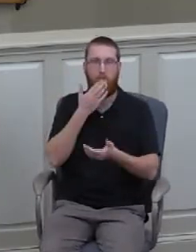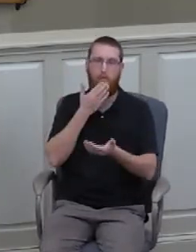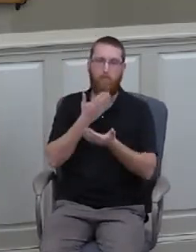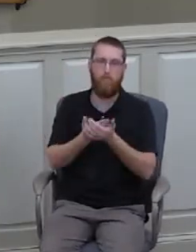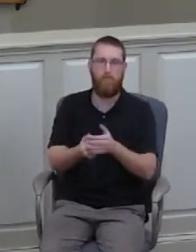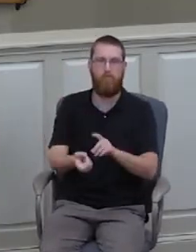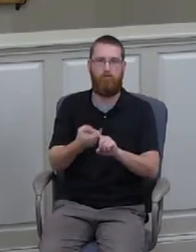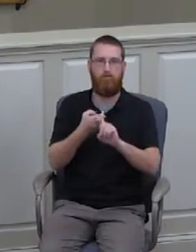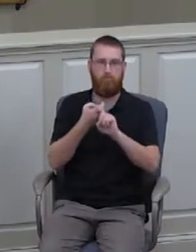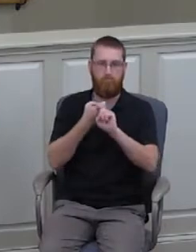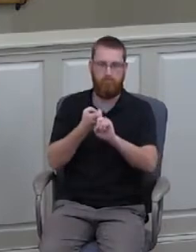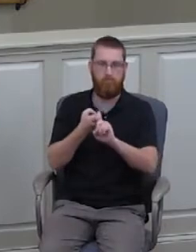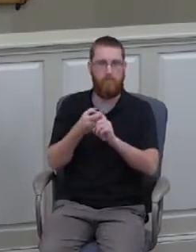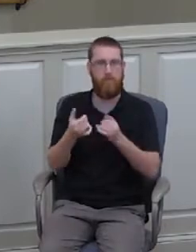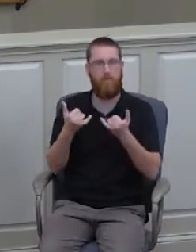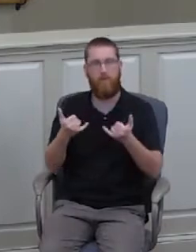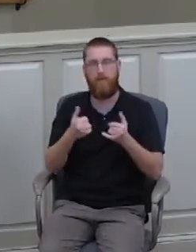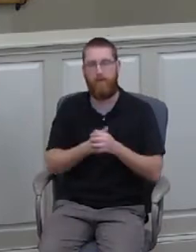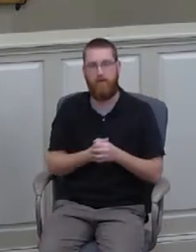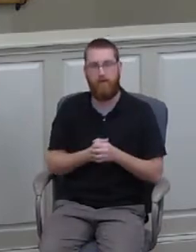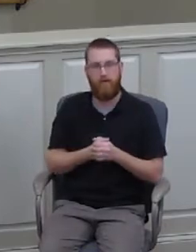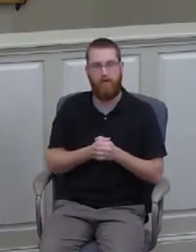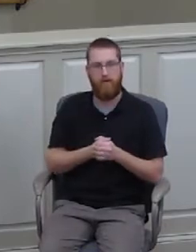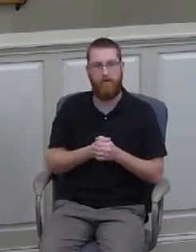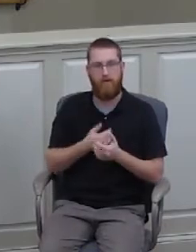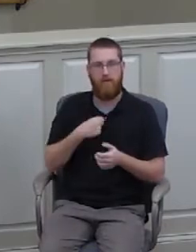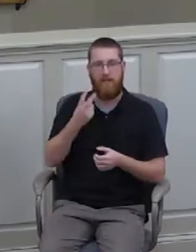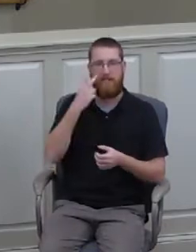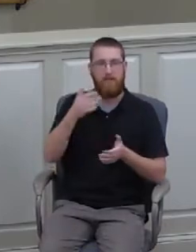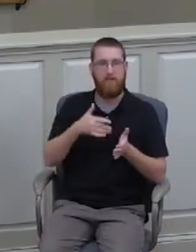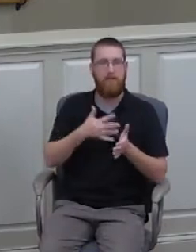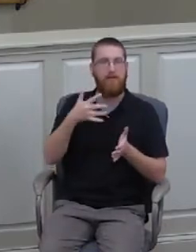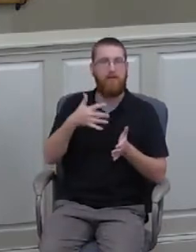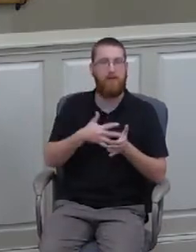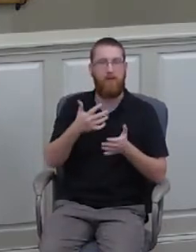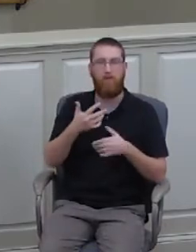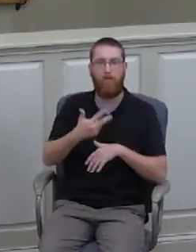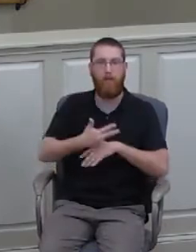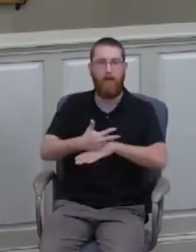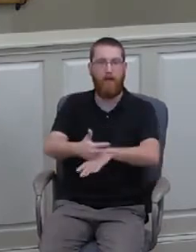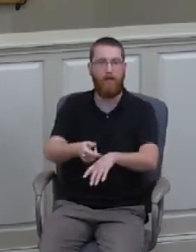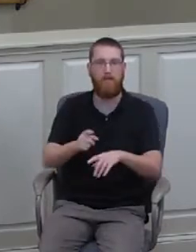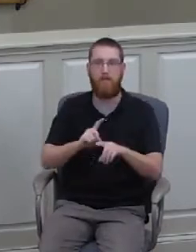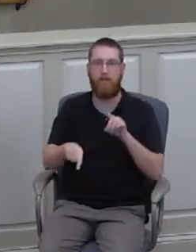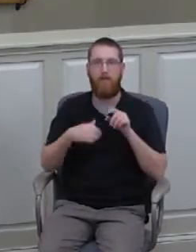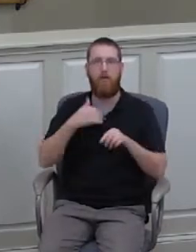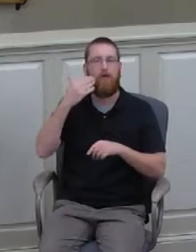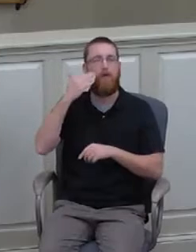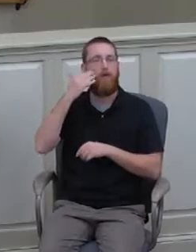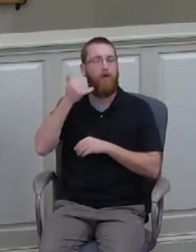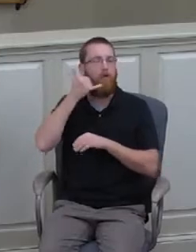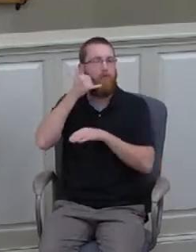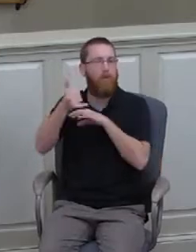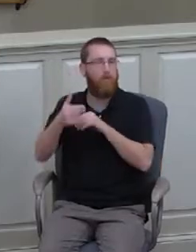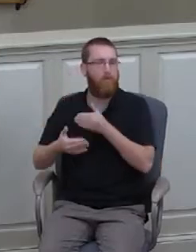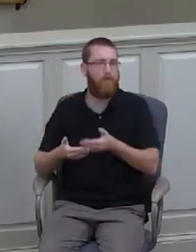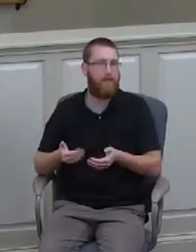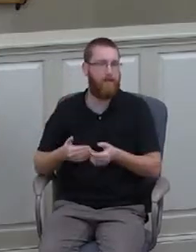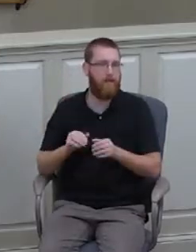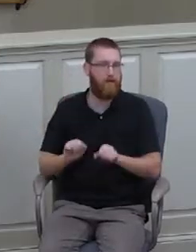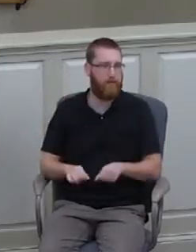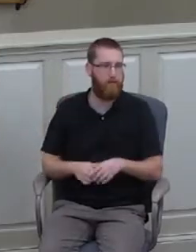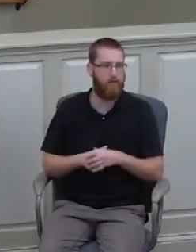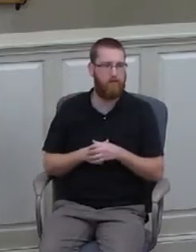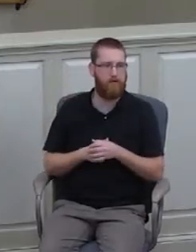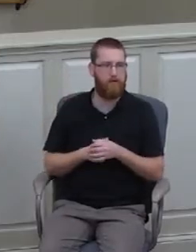friends, and I might not get to see them every third day, but I know they're just a phone call away,